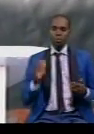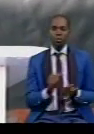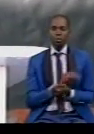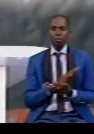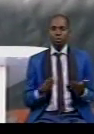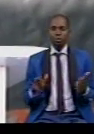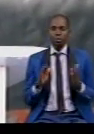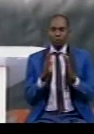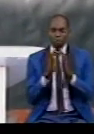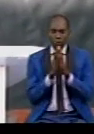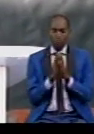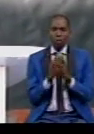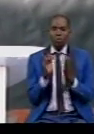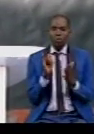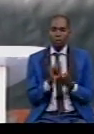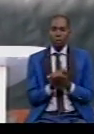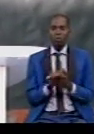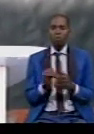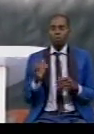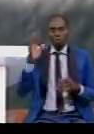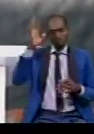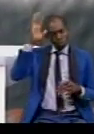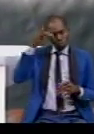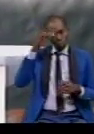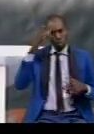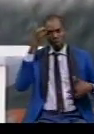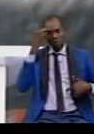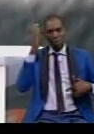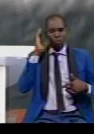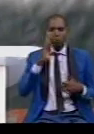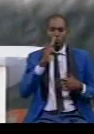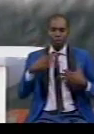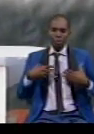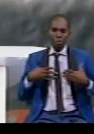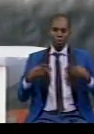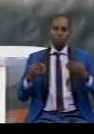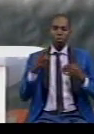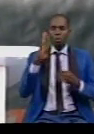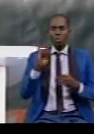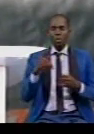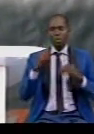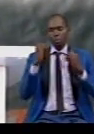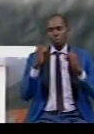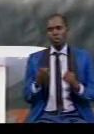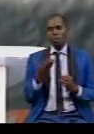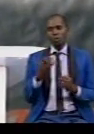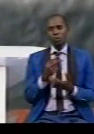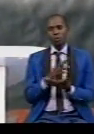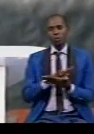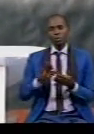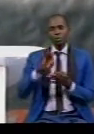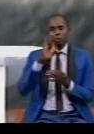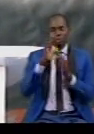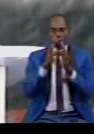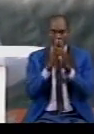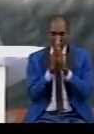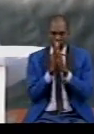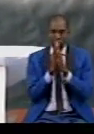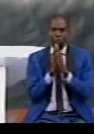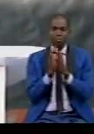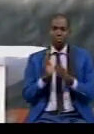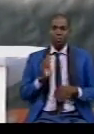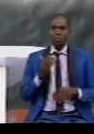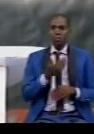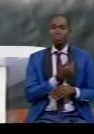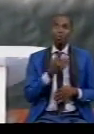I speaking to there? Where are you? Today it will start. Rise up and tell the